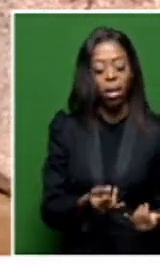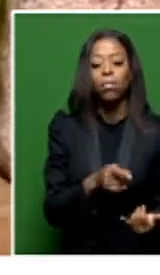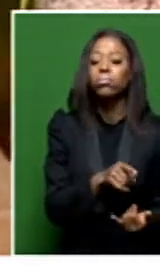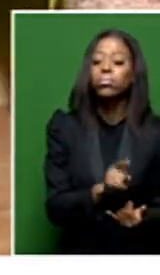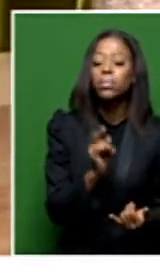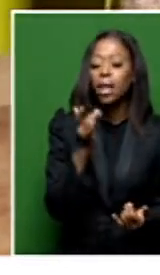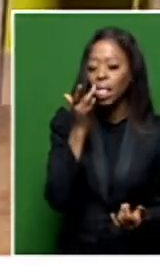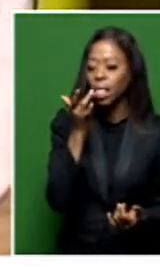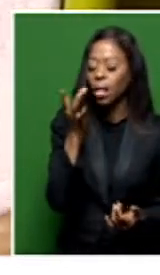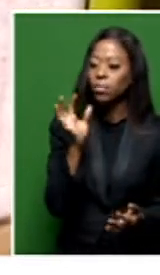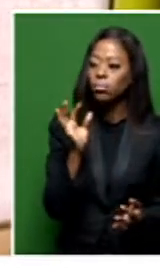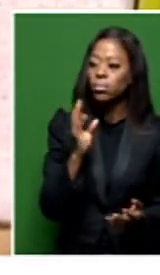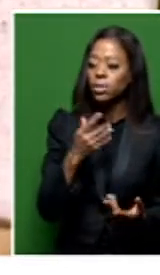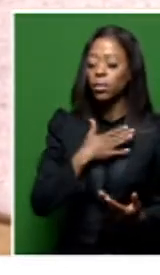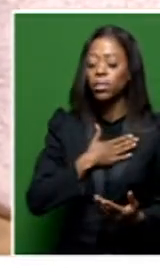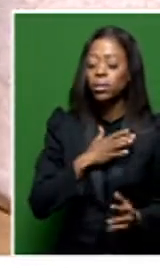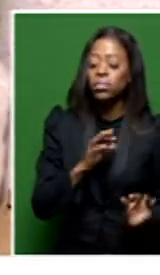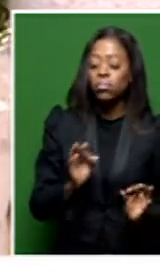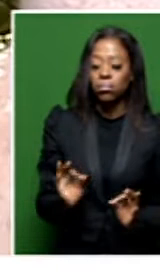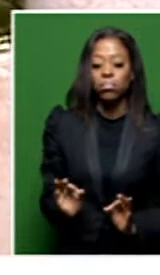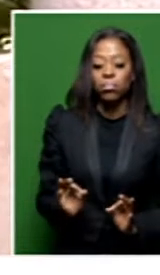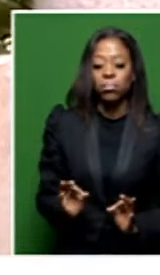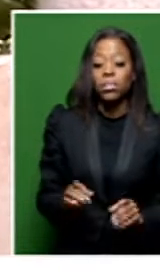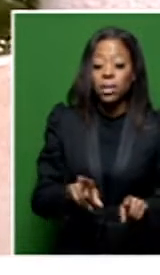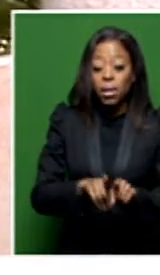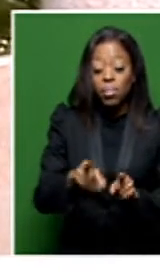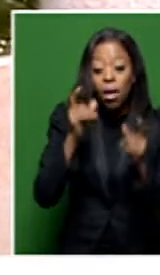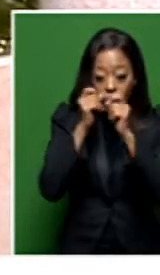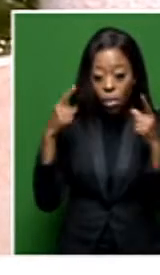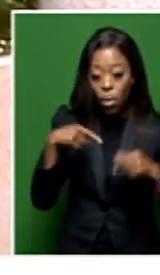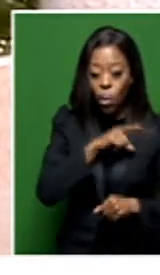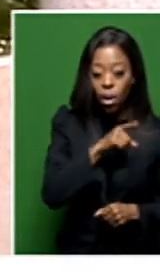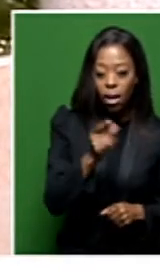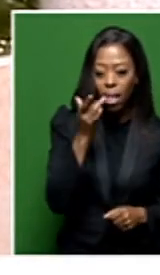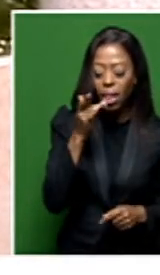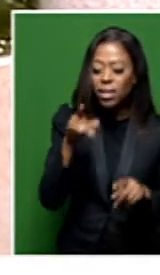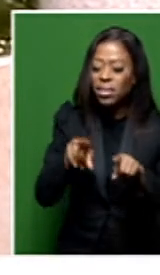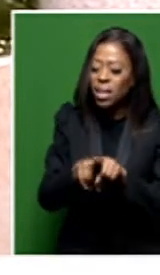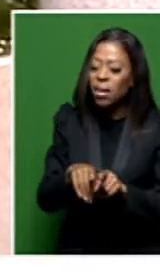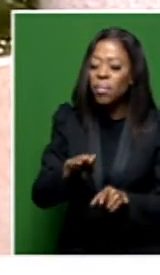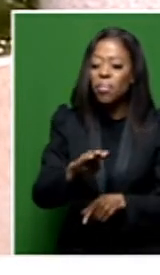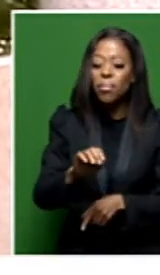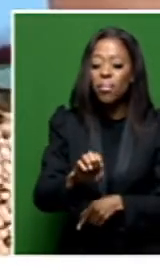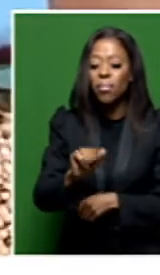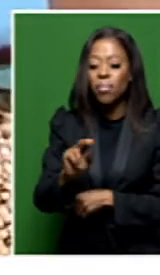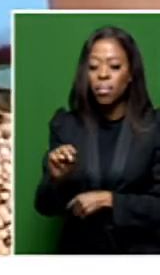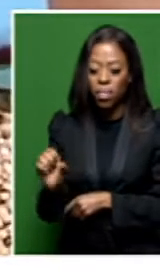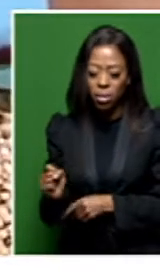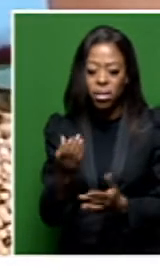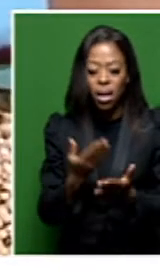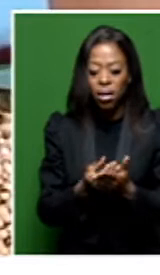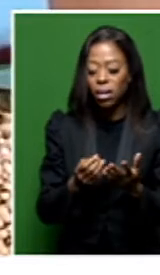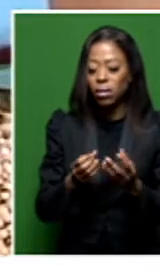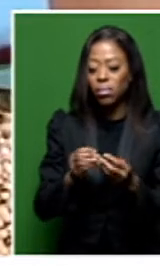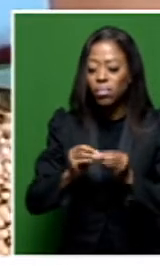a flavor that's like comforting food. But I also knew that Ditloo, because they taste like beans, I could make a hummus with them. I could